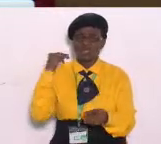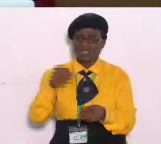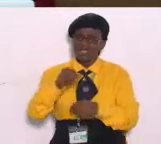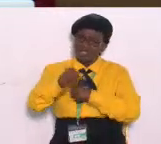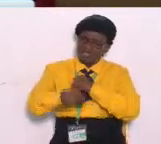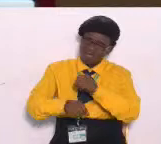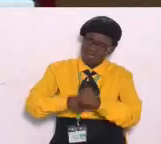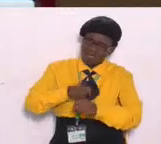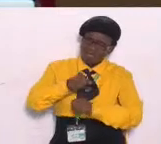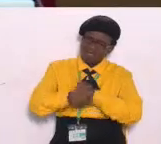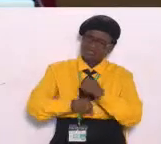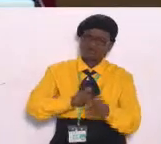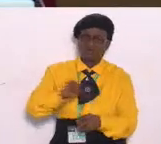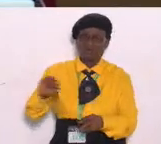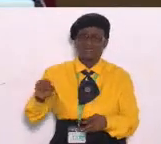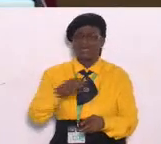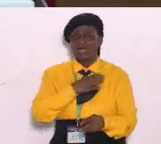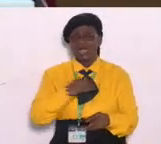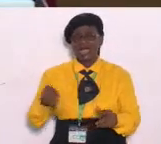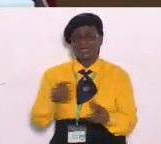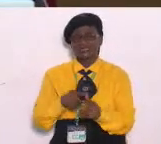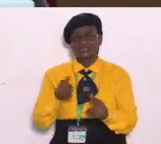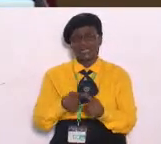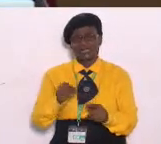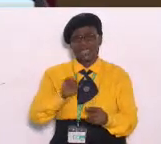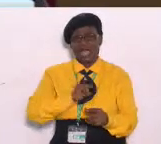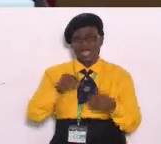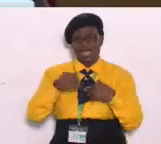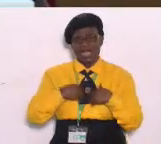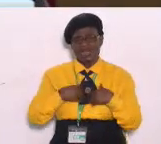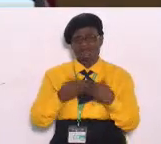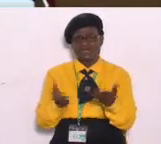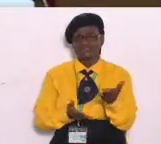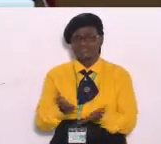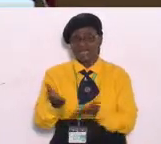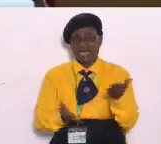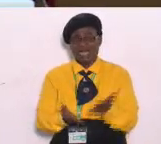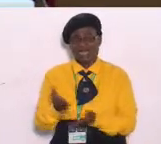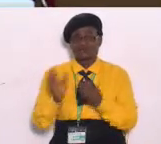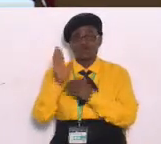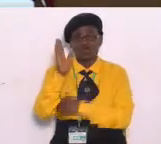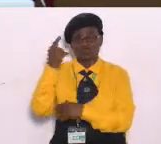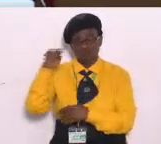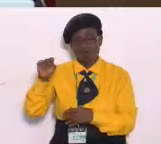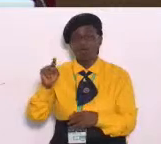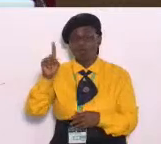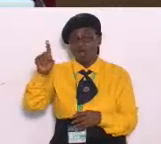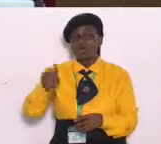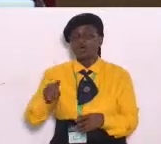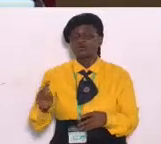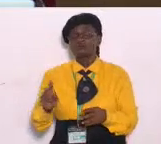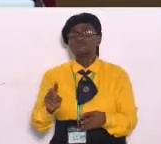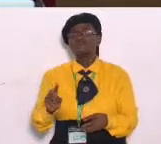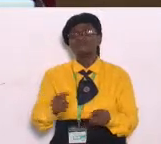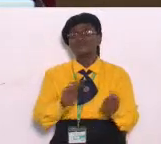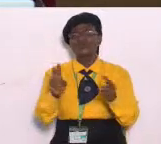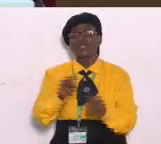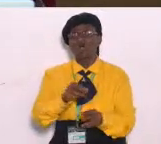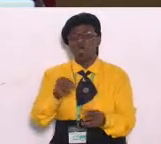And then, because I have served the government in one form or the other for some 27 years, I got my